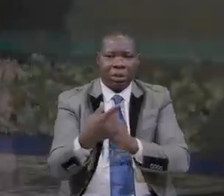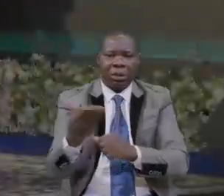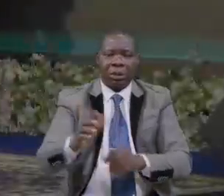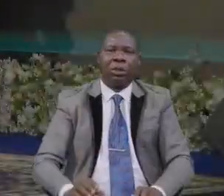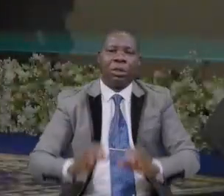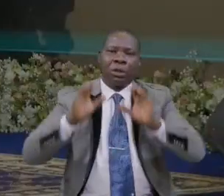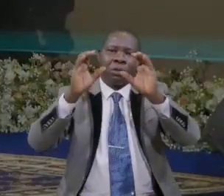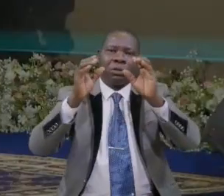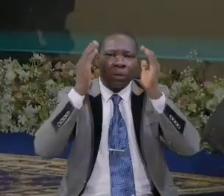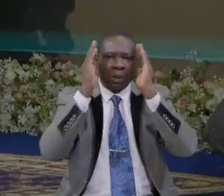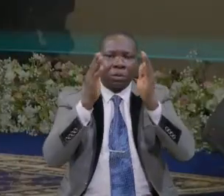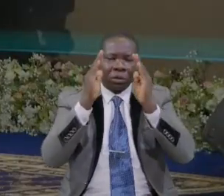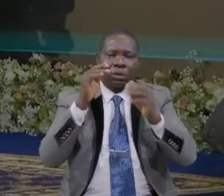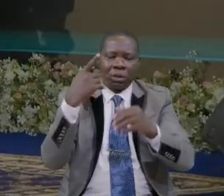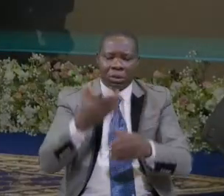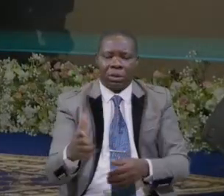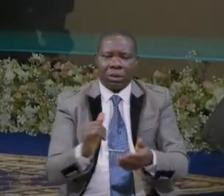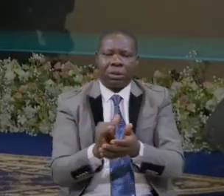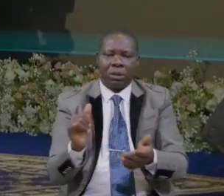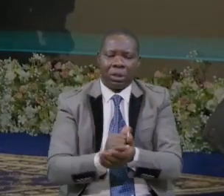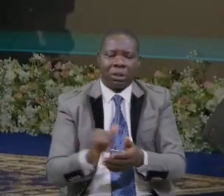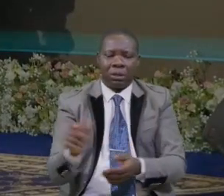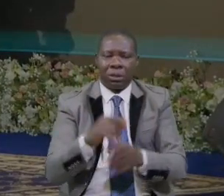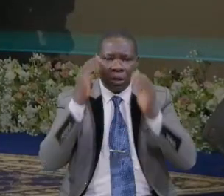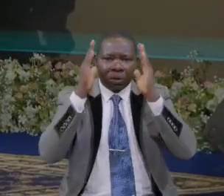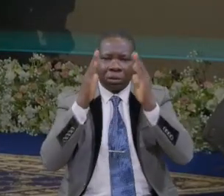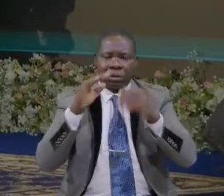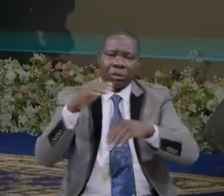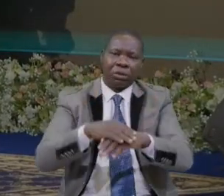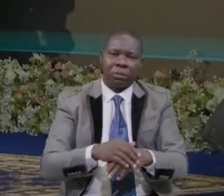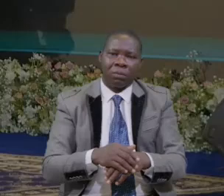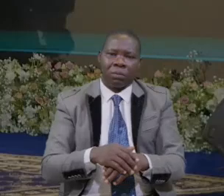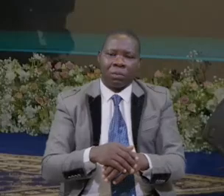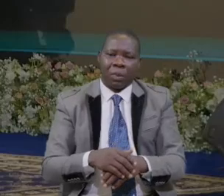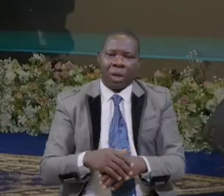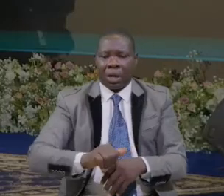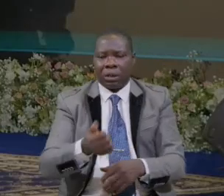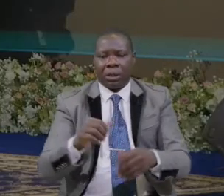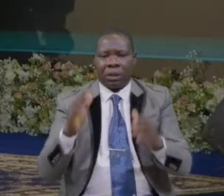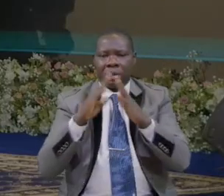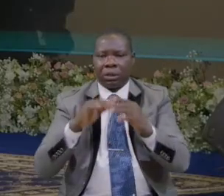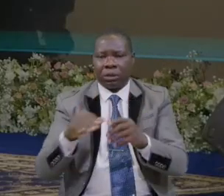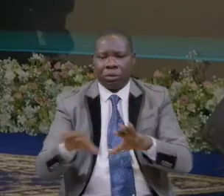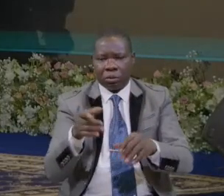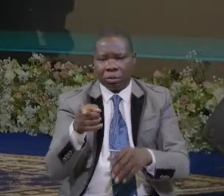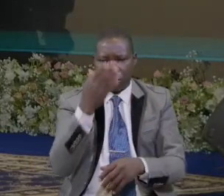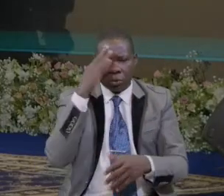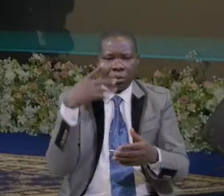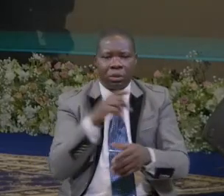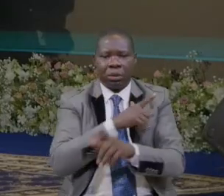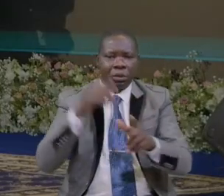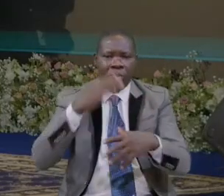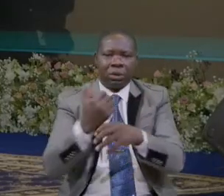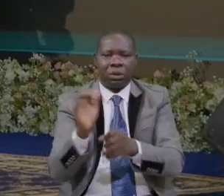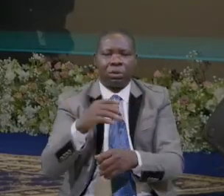they concentrated on. And he got to another city. Do you know the Lord will take your master from your head